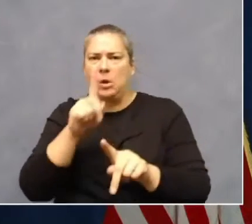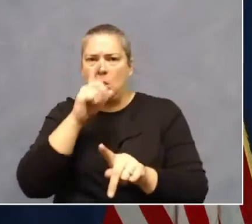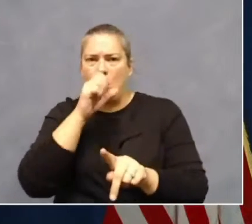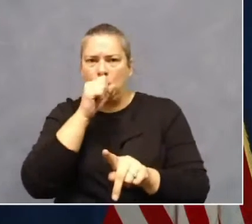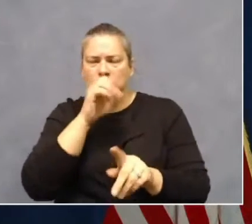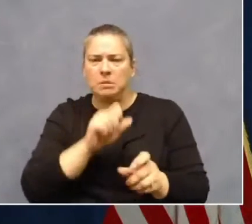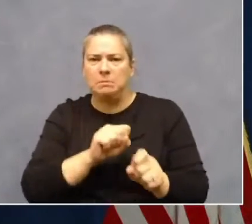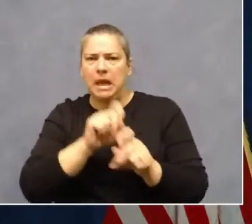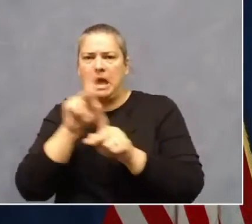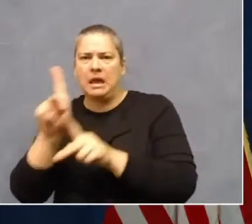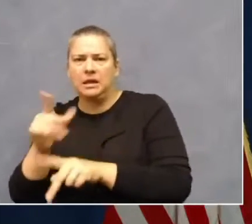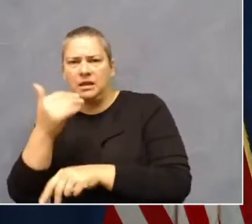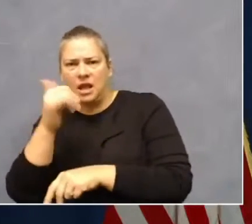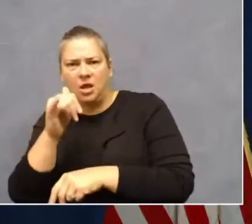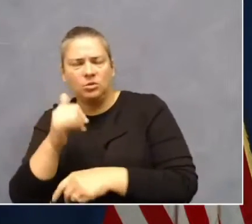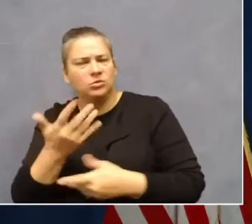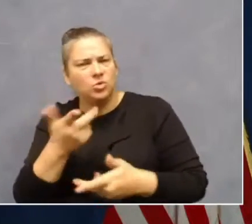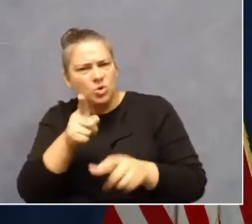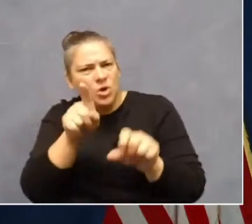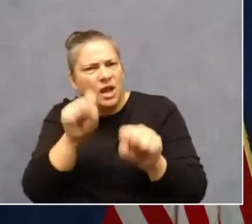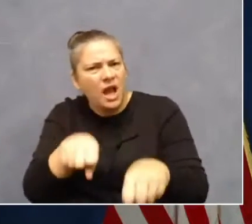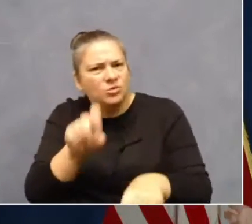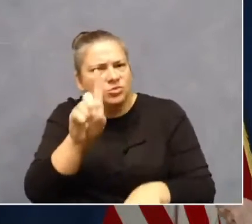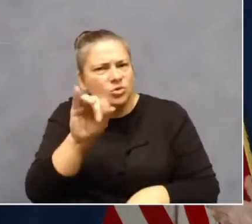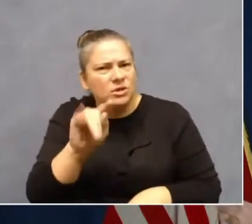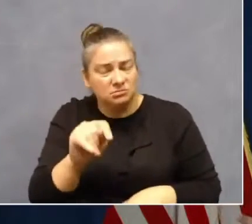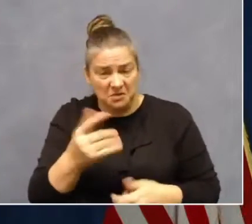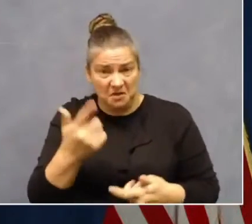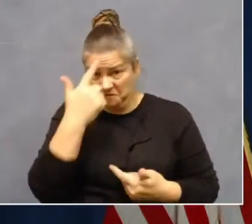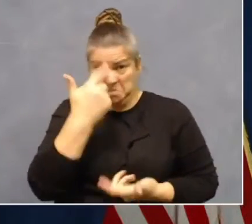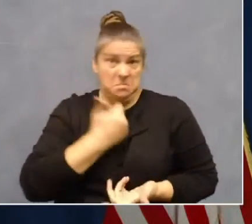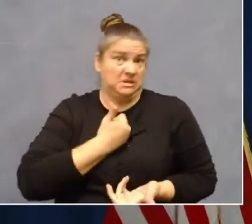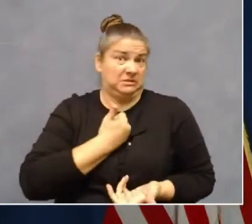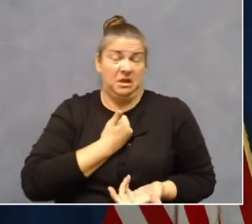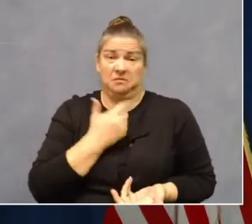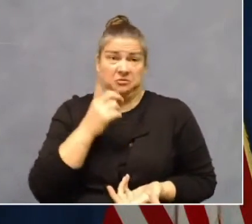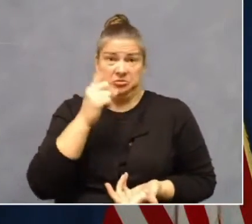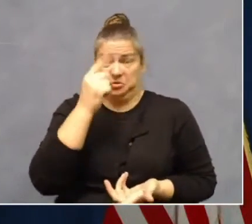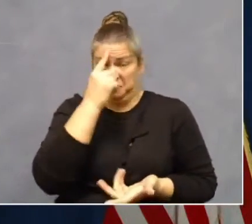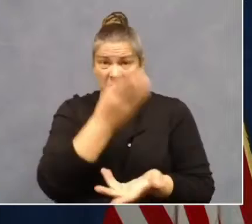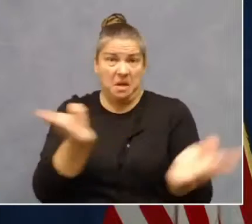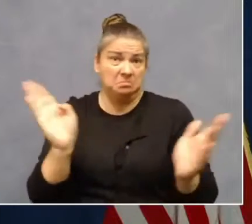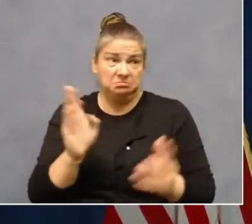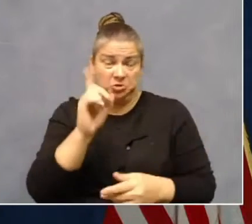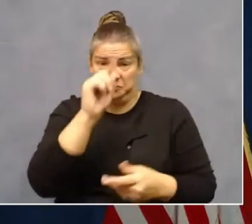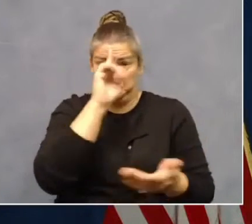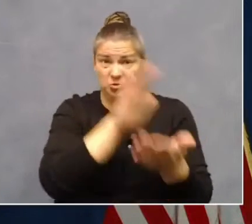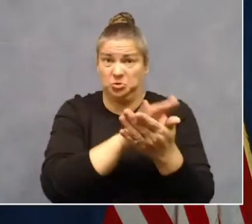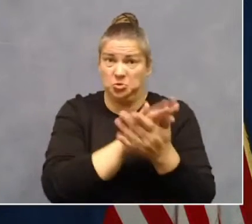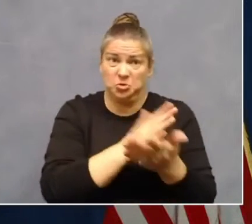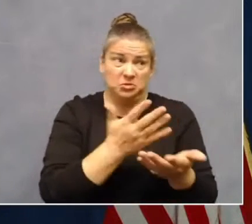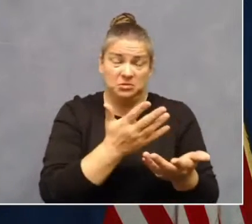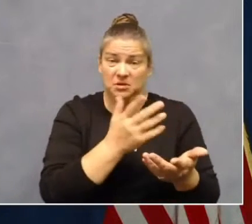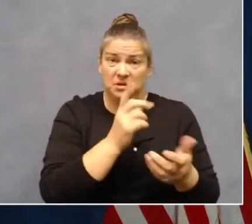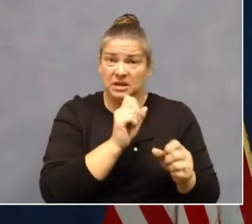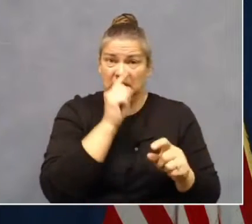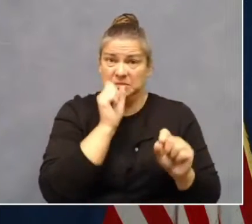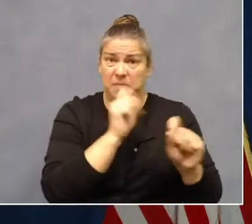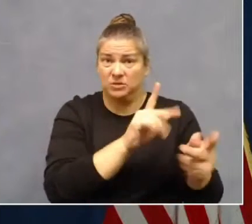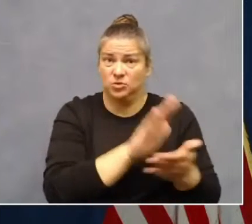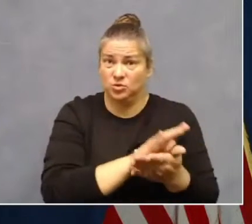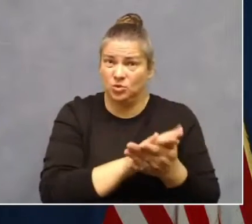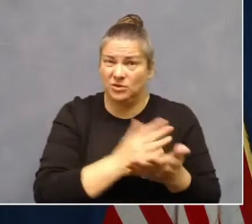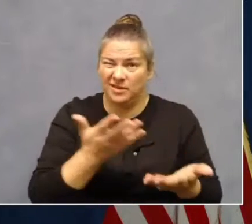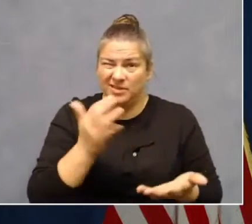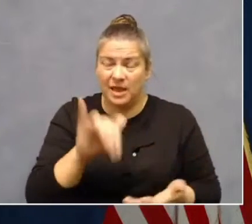it as doing it for your own personal safety, or you can view it for getting kids back in school. So today we're going to make